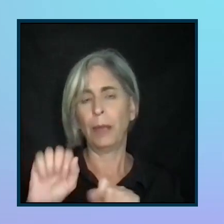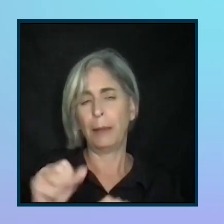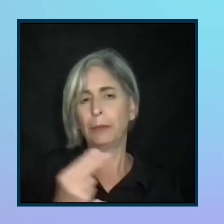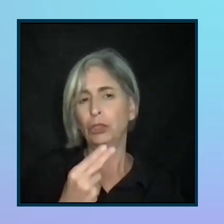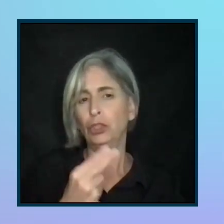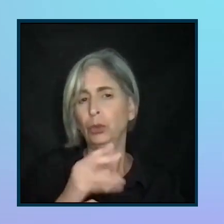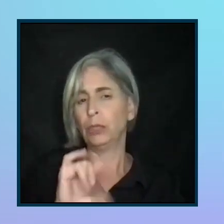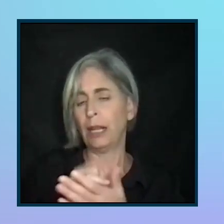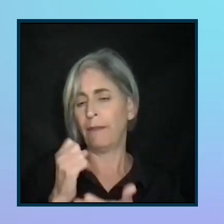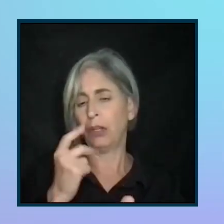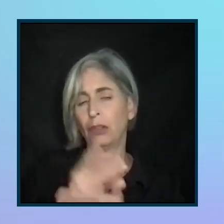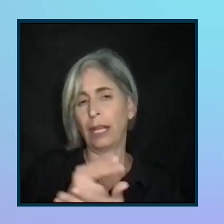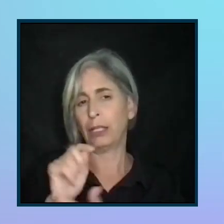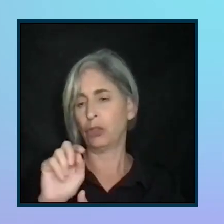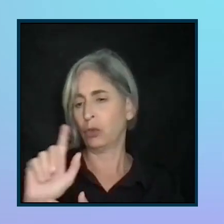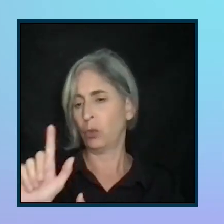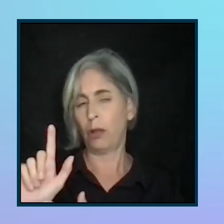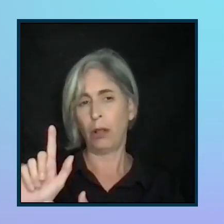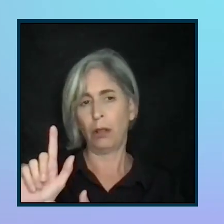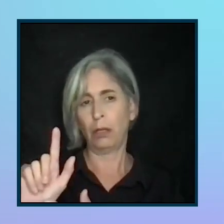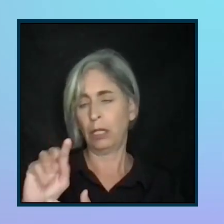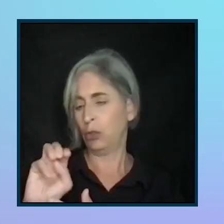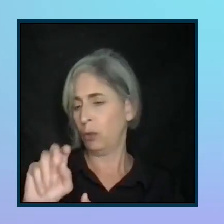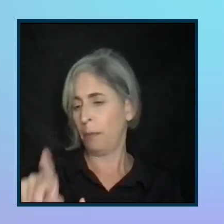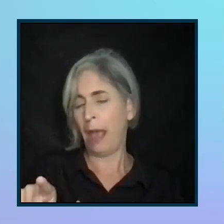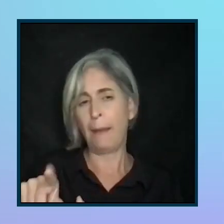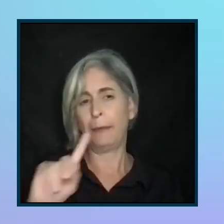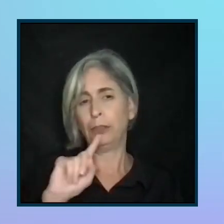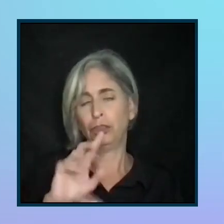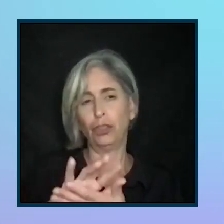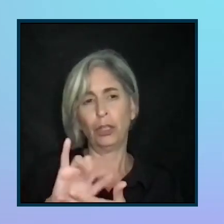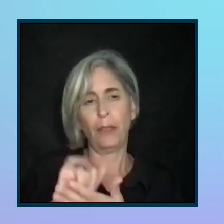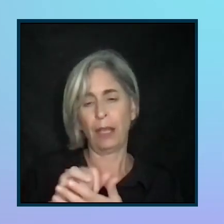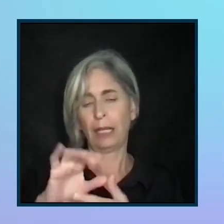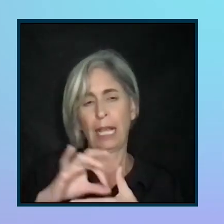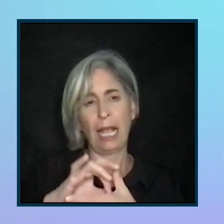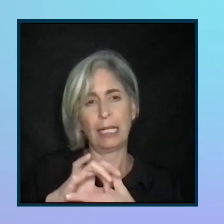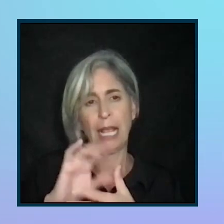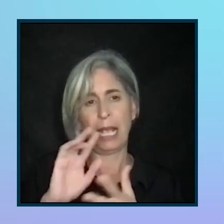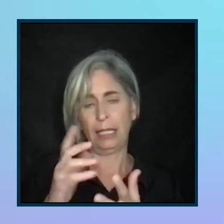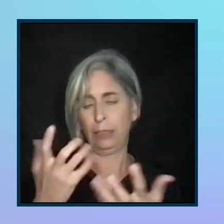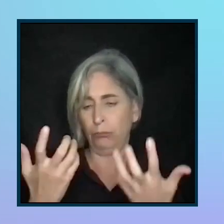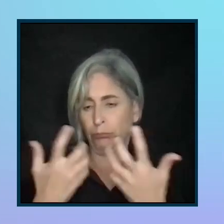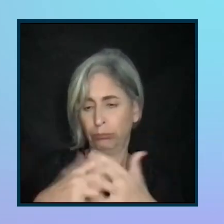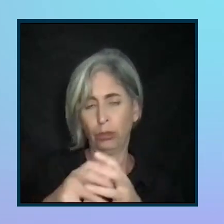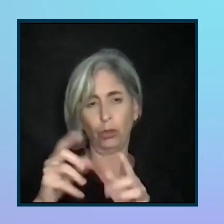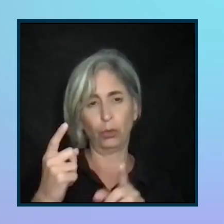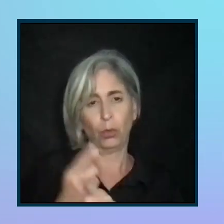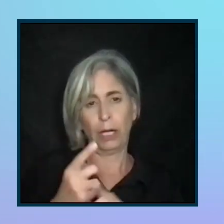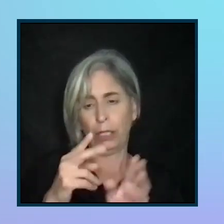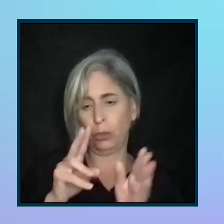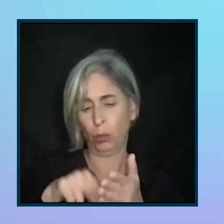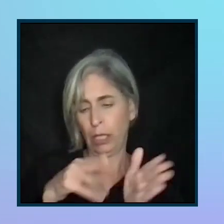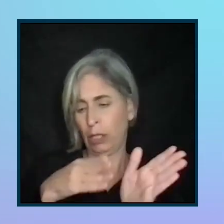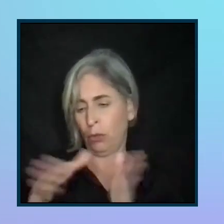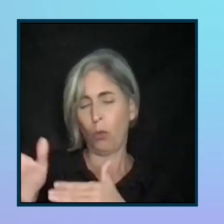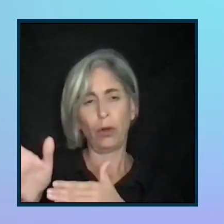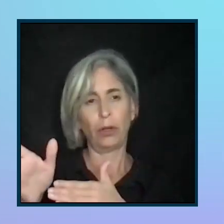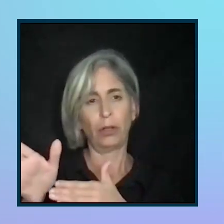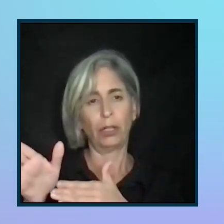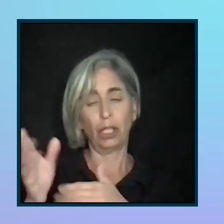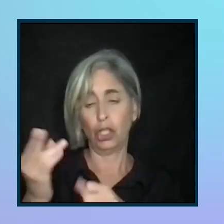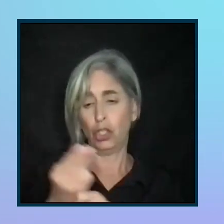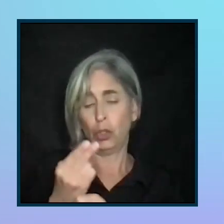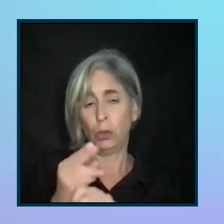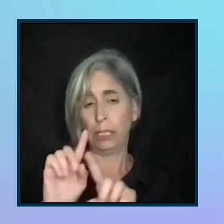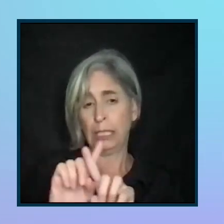as a verification tool to be able to map out and ensure that content is falling in the appropriate reading order. So by